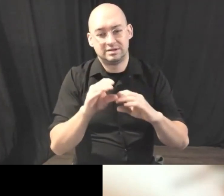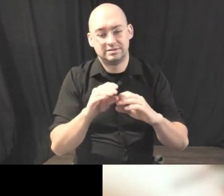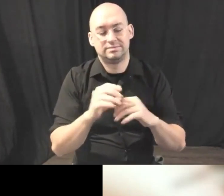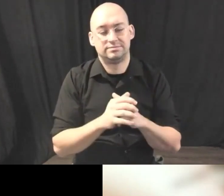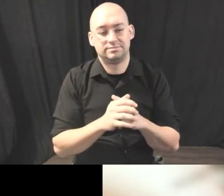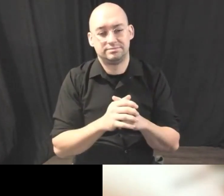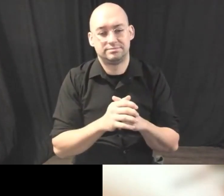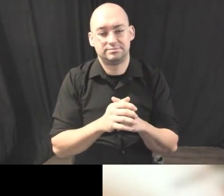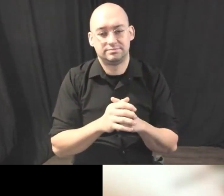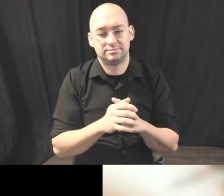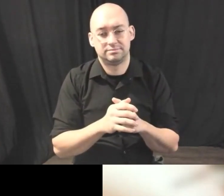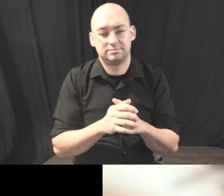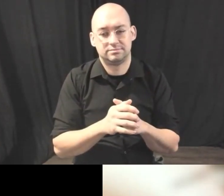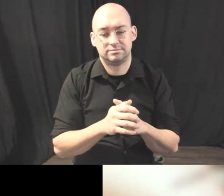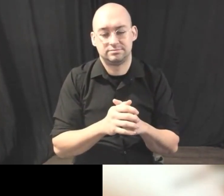Thank you.